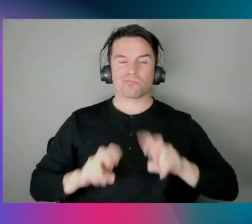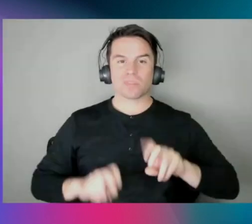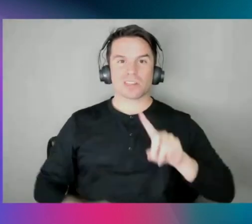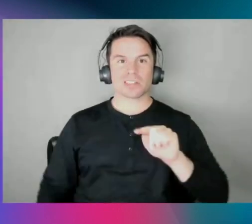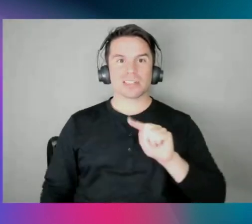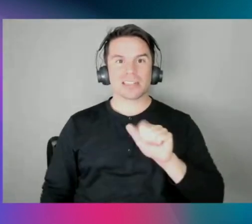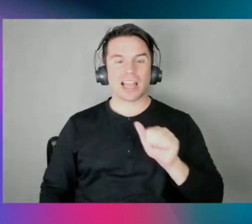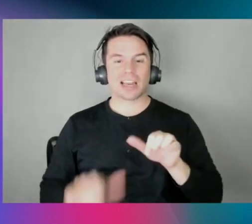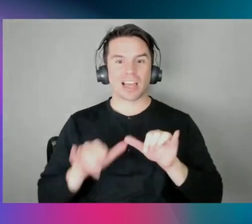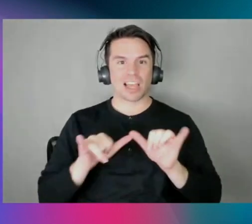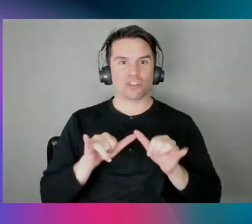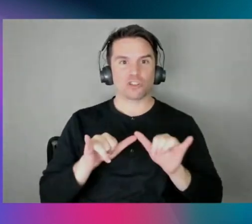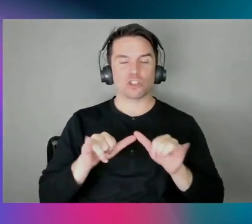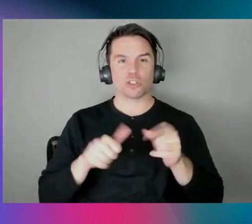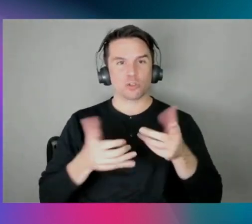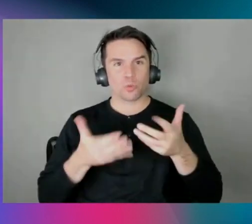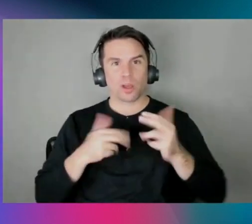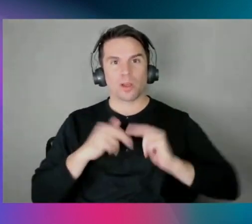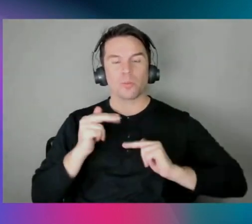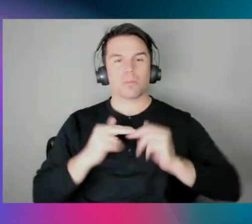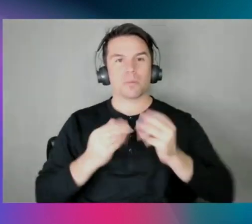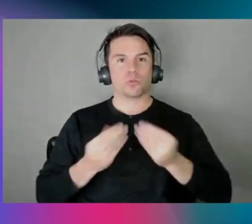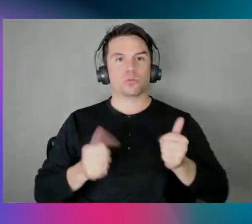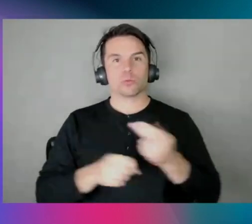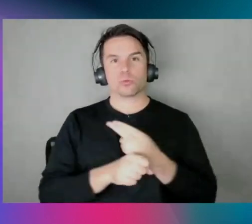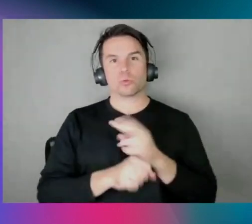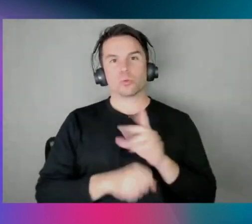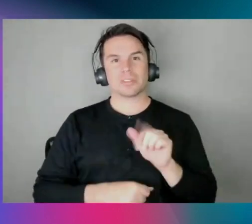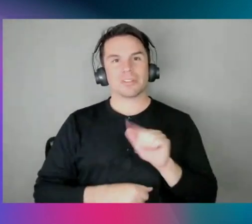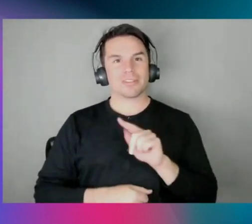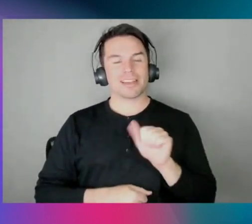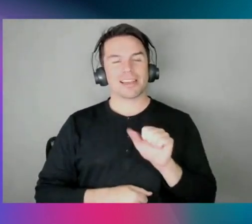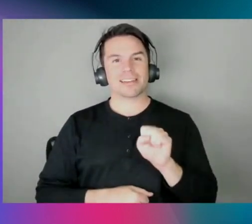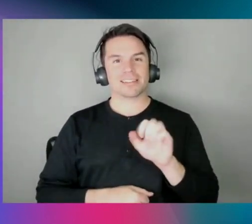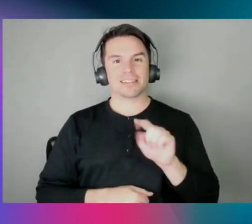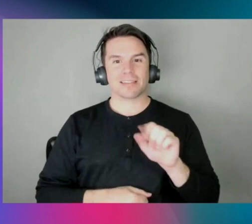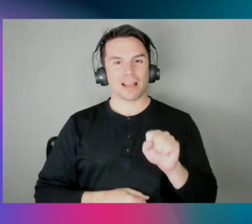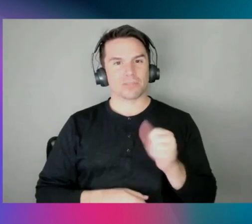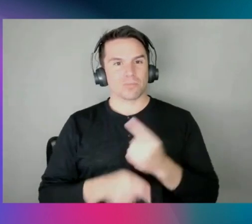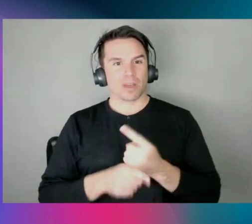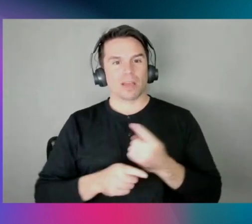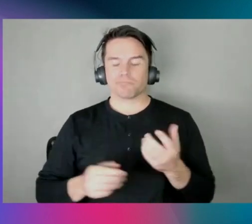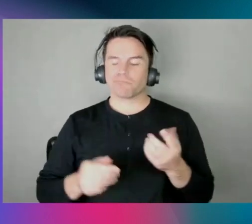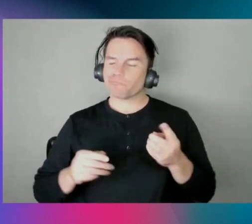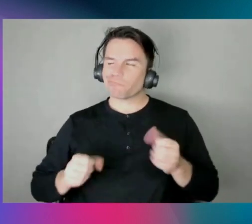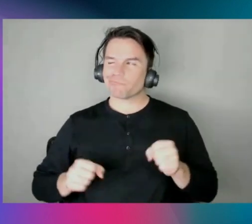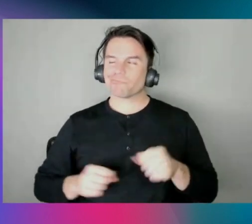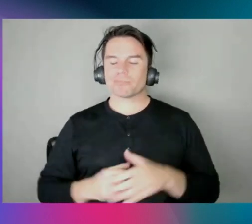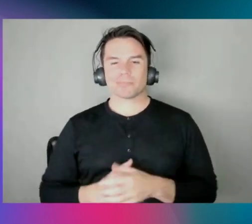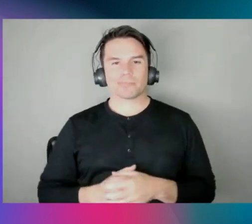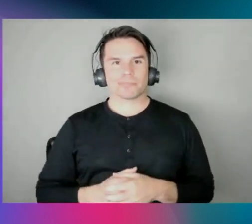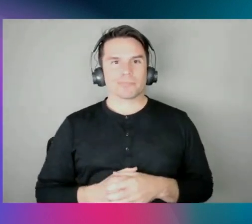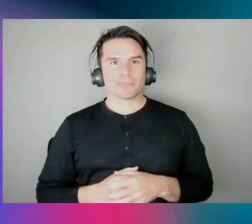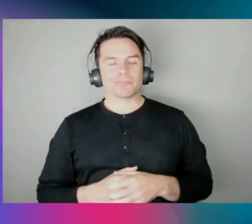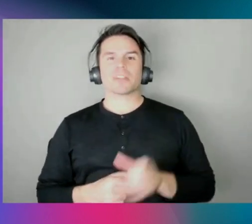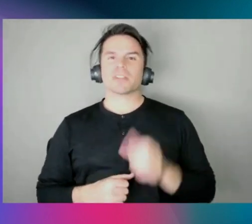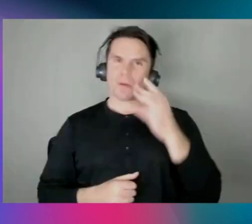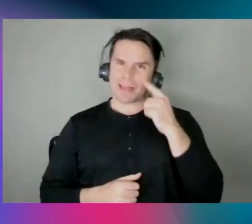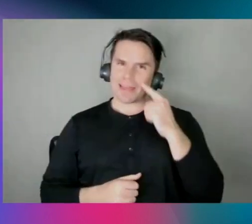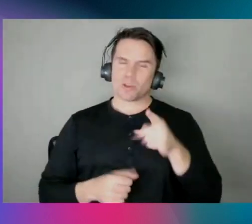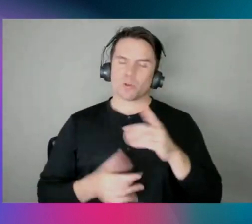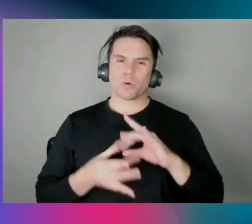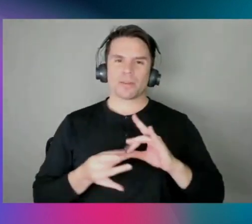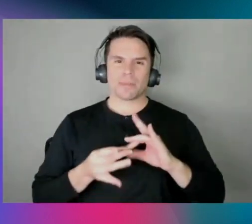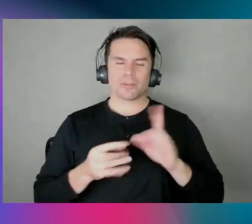some solutions using these data sets, right? So absolutely. So I think you mentioned about